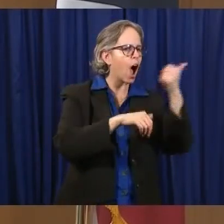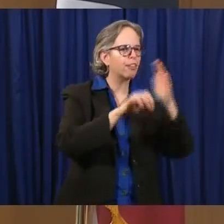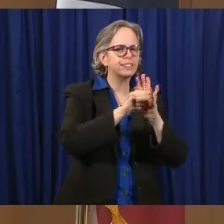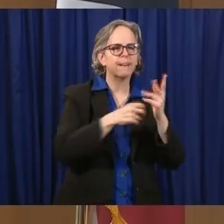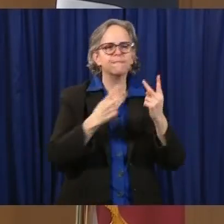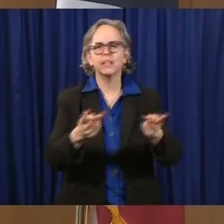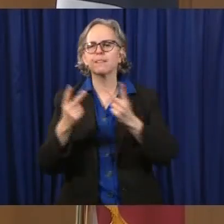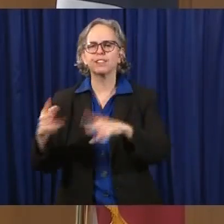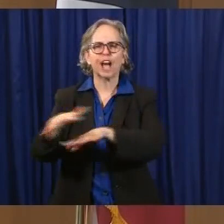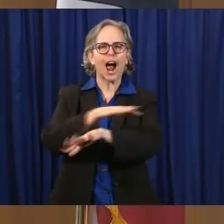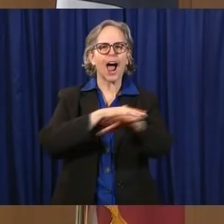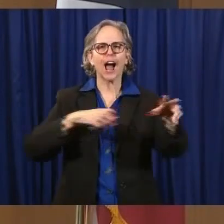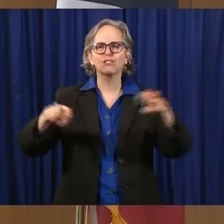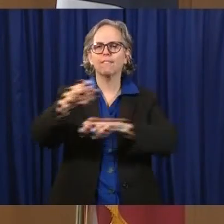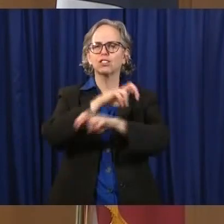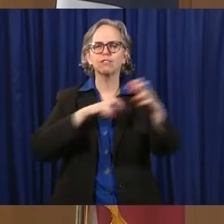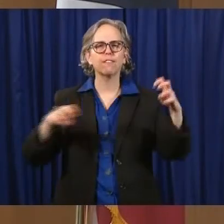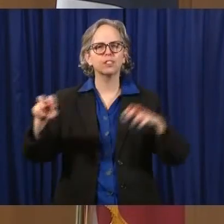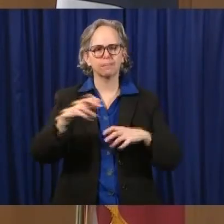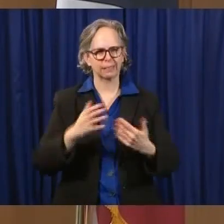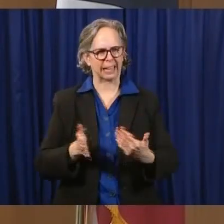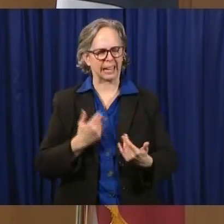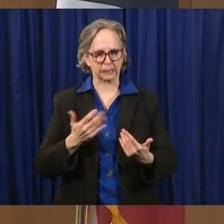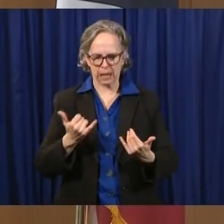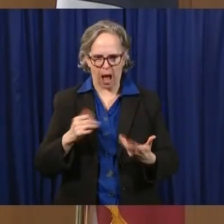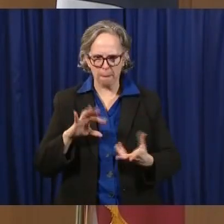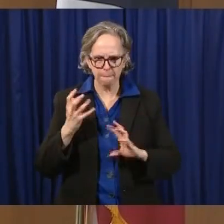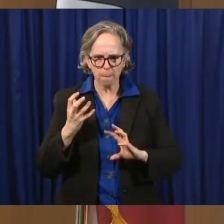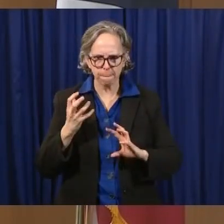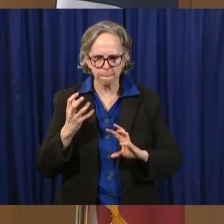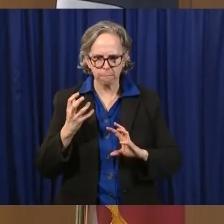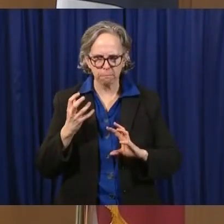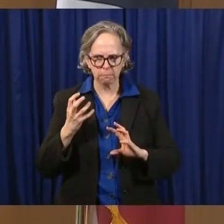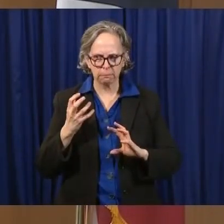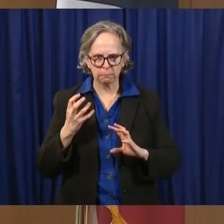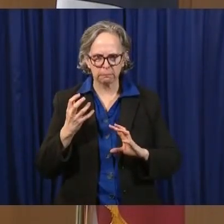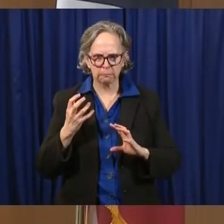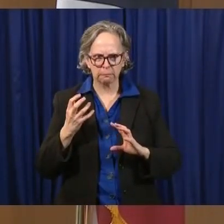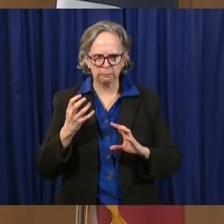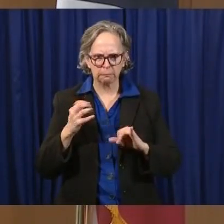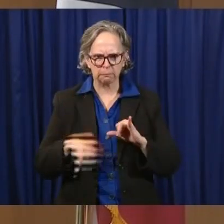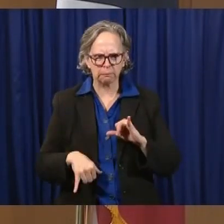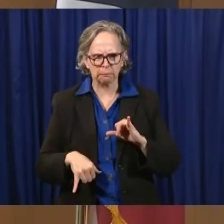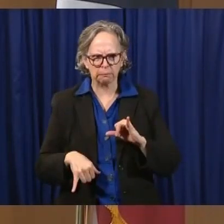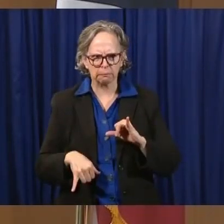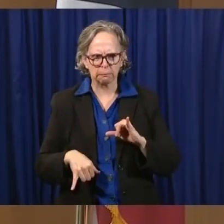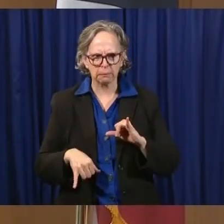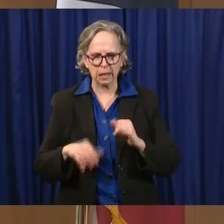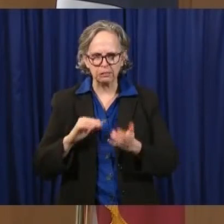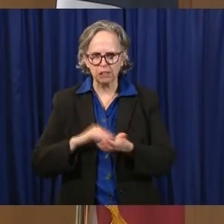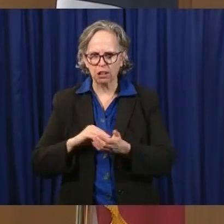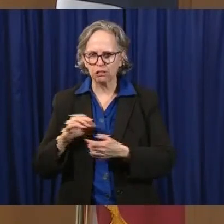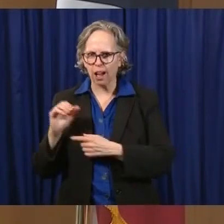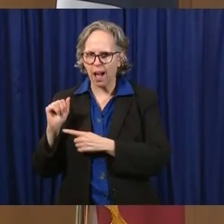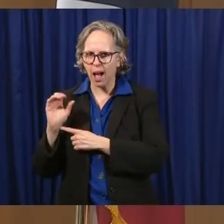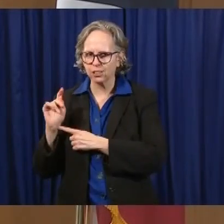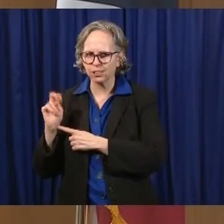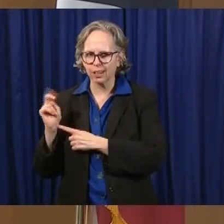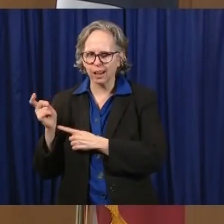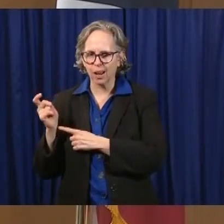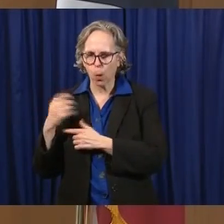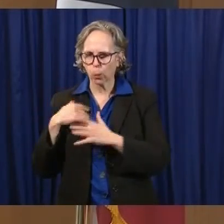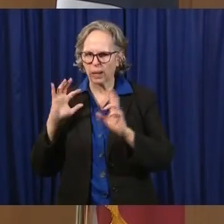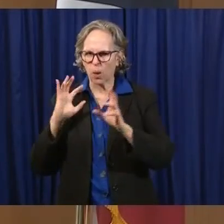Dr. Acton said, we've won a battle, but we've not won the war. And so this monster is still going to be with us